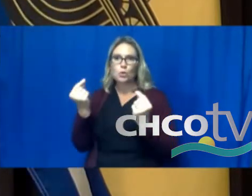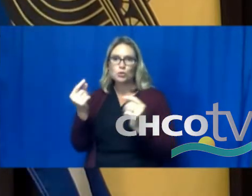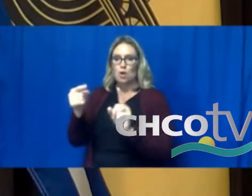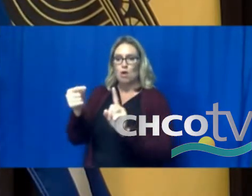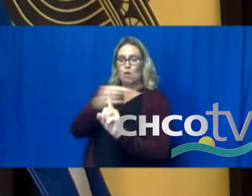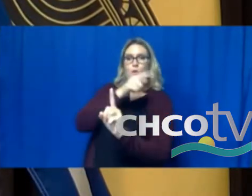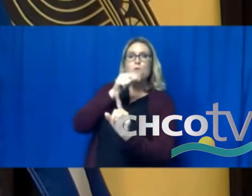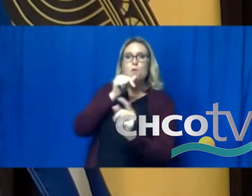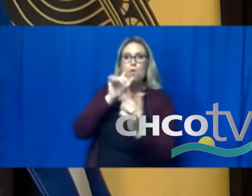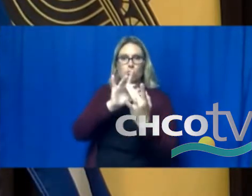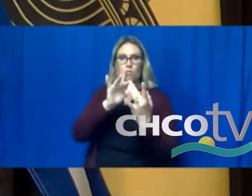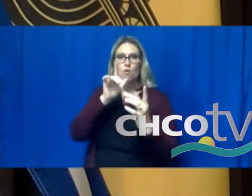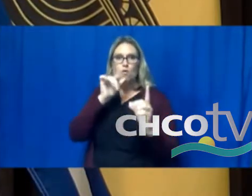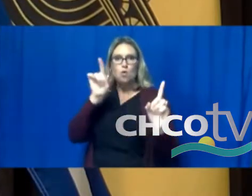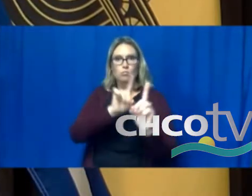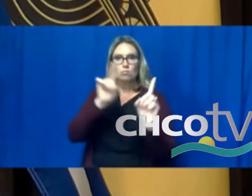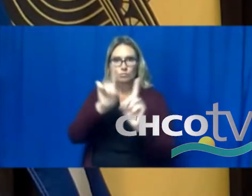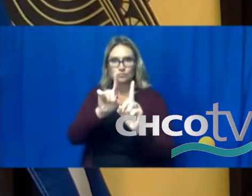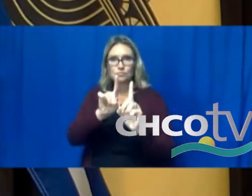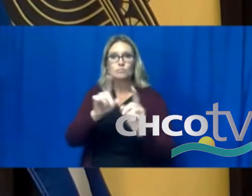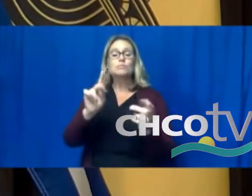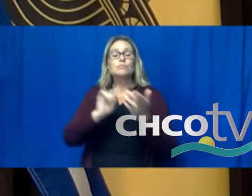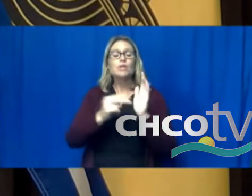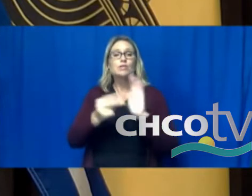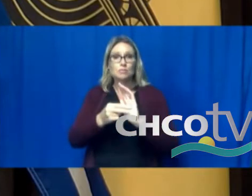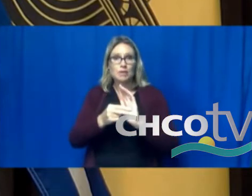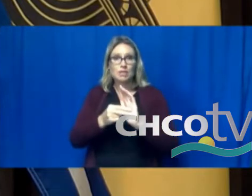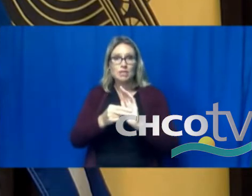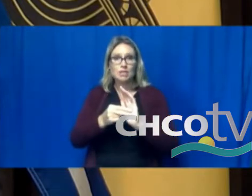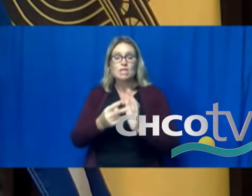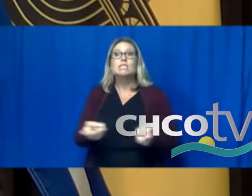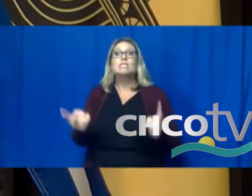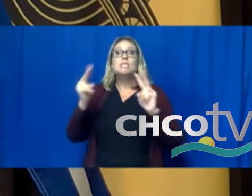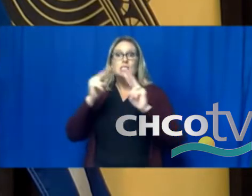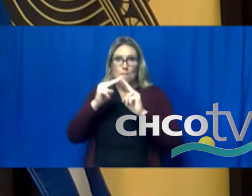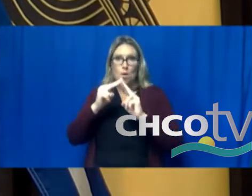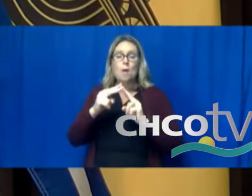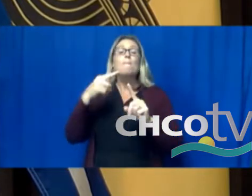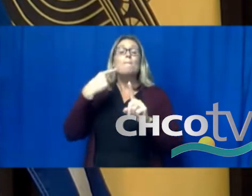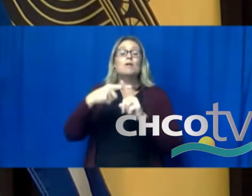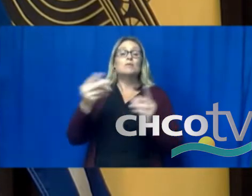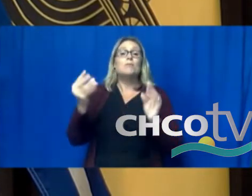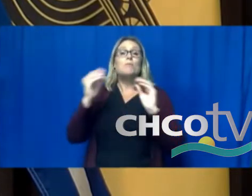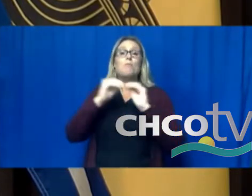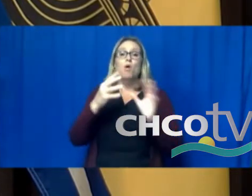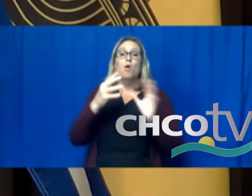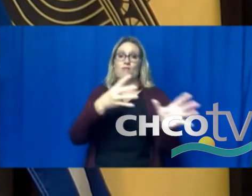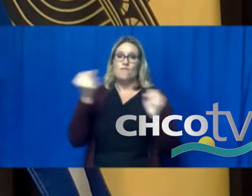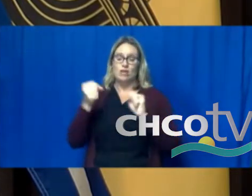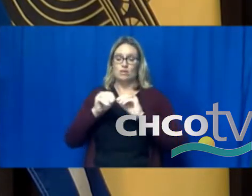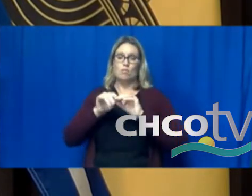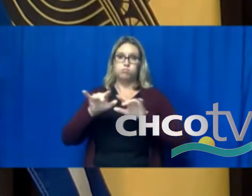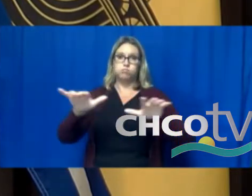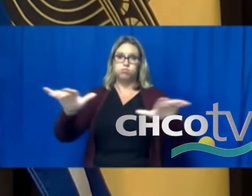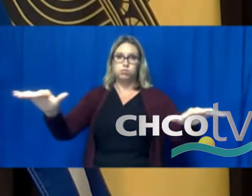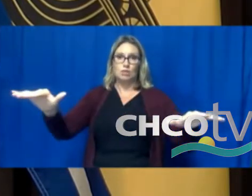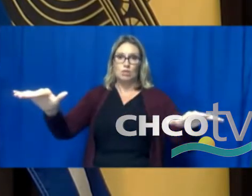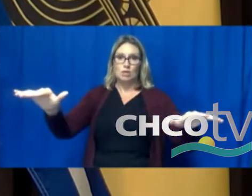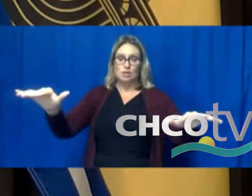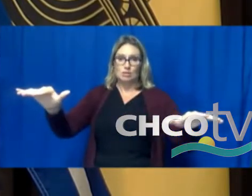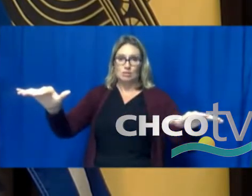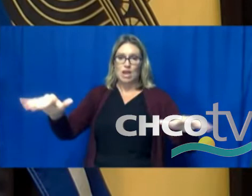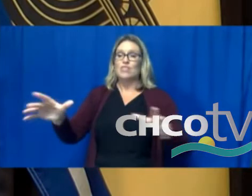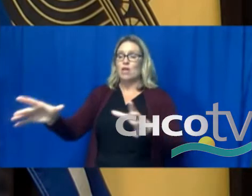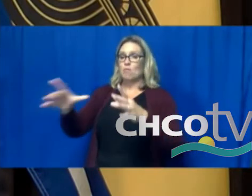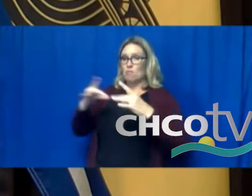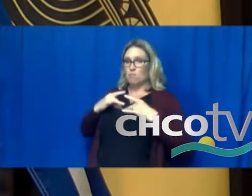You need to have 2 doses of vaccine to gain protection. And the fourth piece of